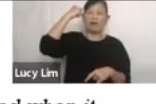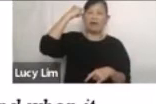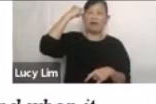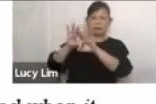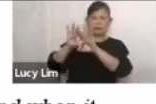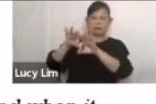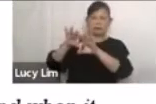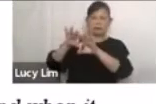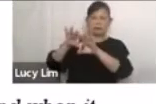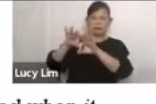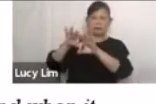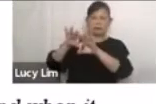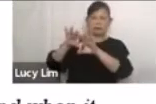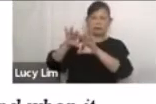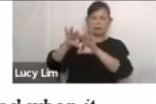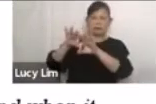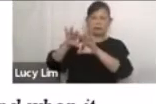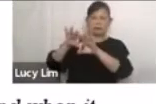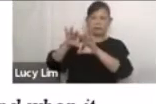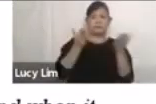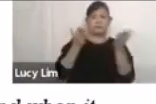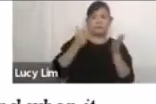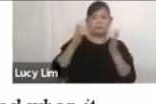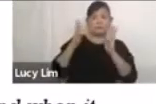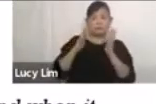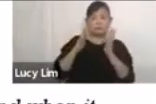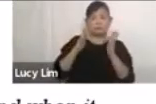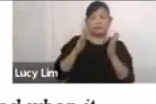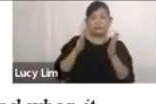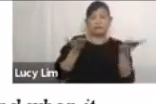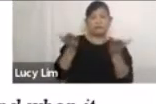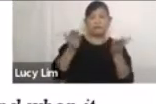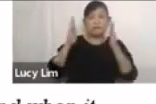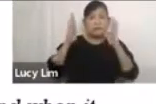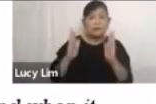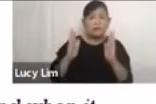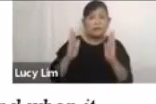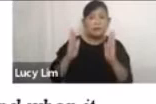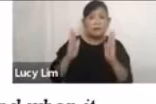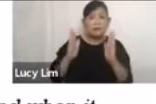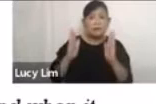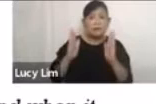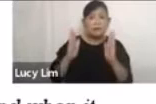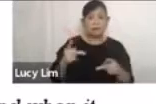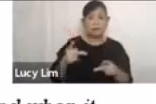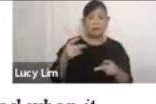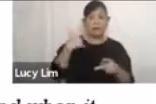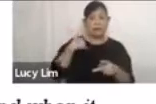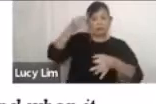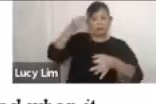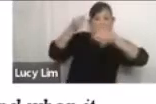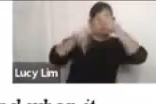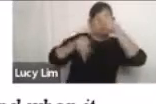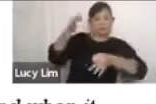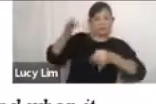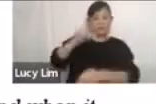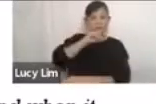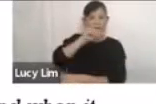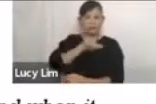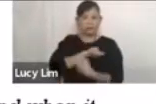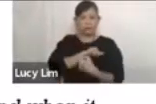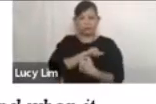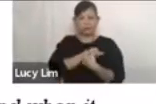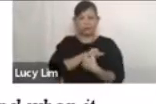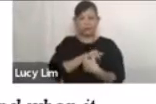say that even the health service providers have judgmental attitudes. So when she tried to buy a vaginal